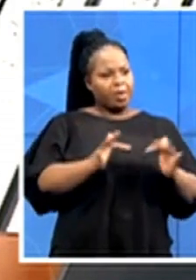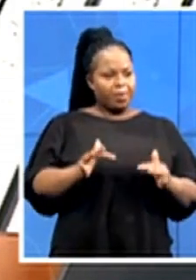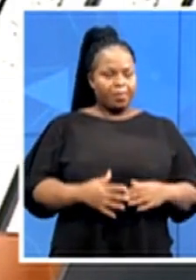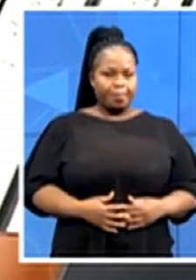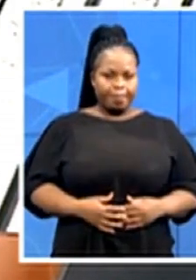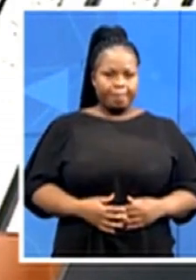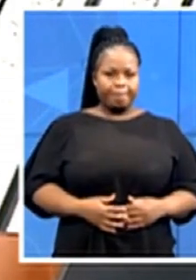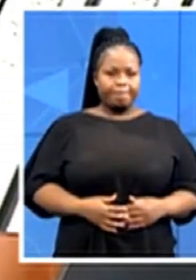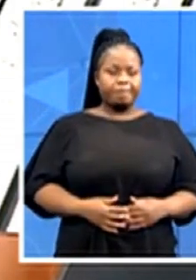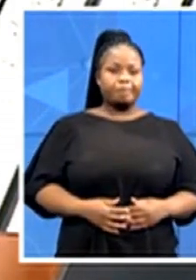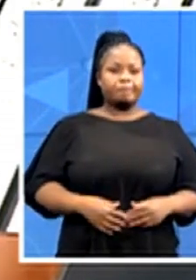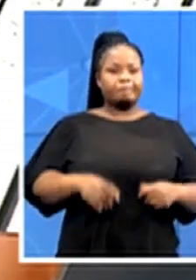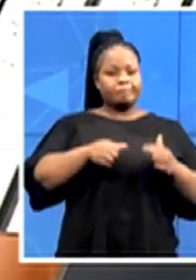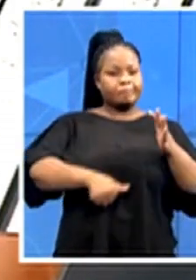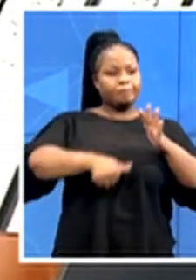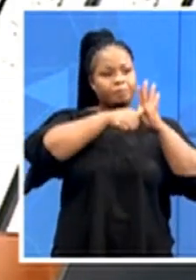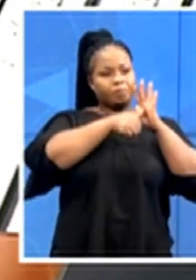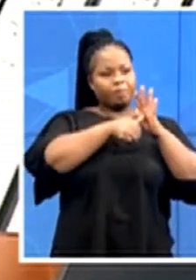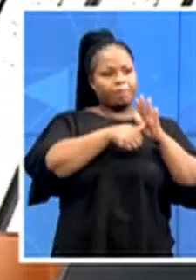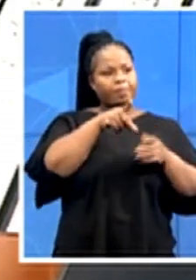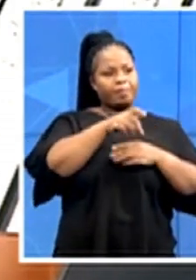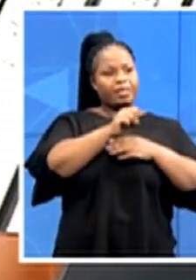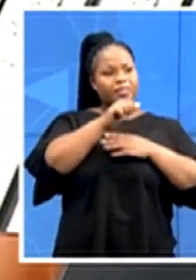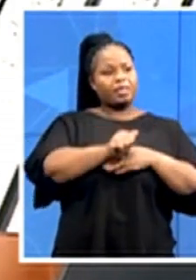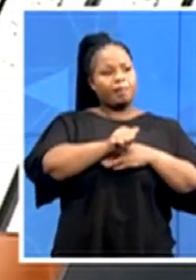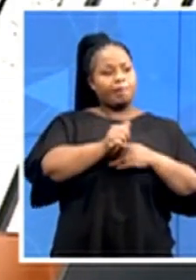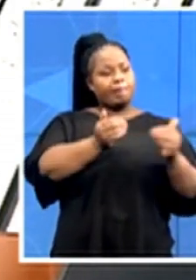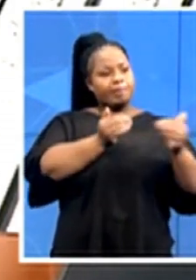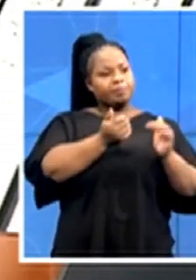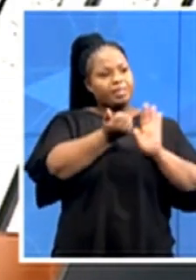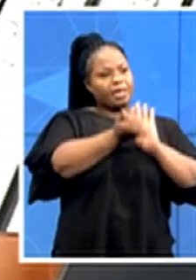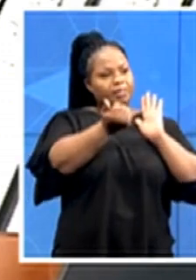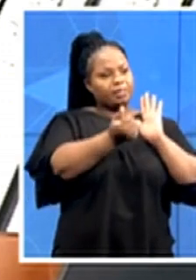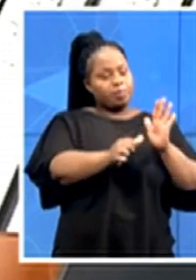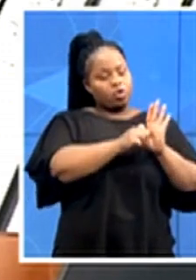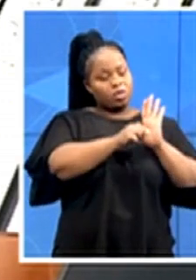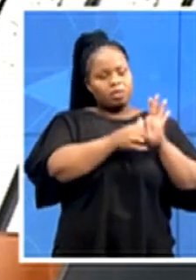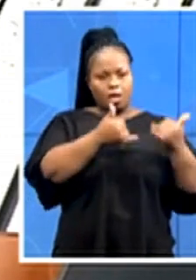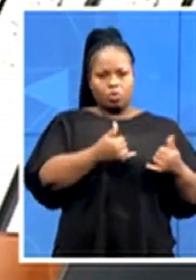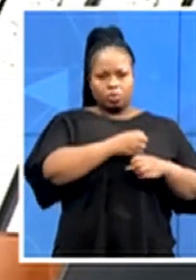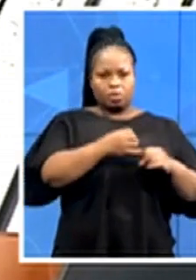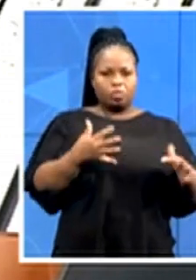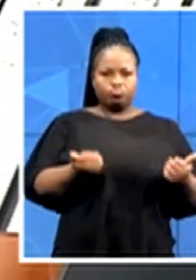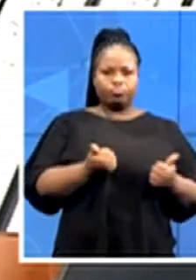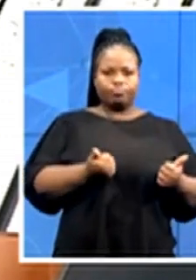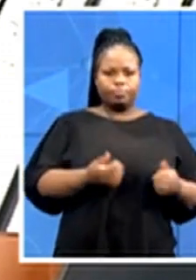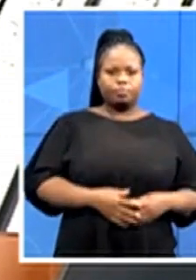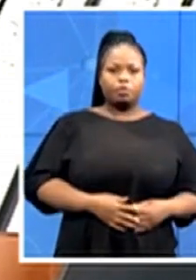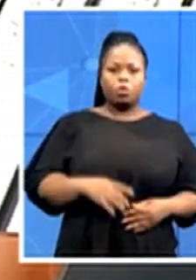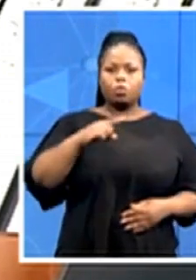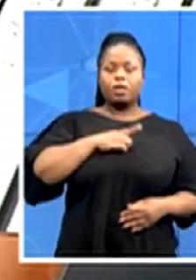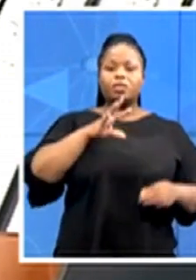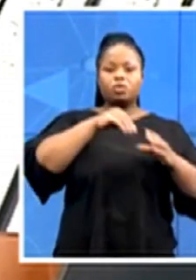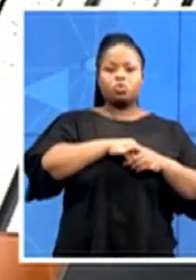Public Administration Management Act have now commenced. These include the prohibition of all